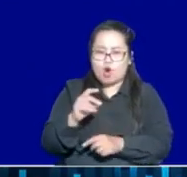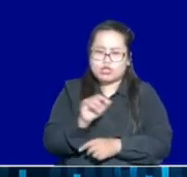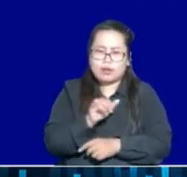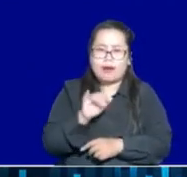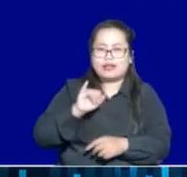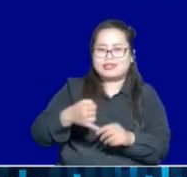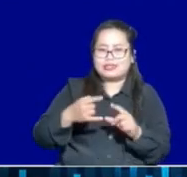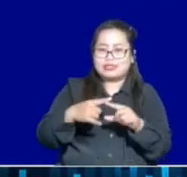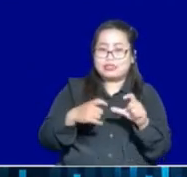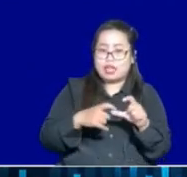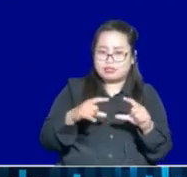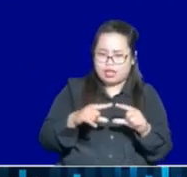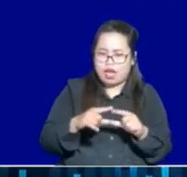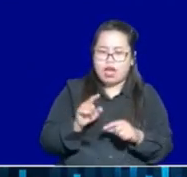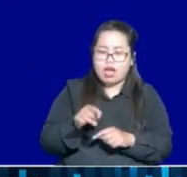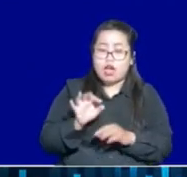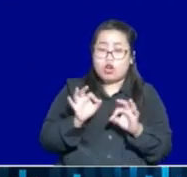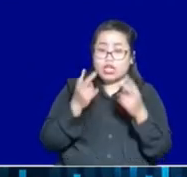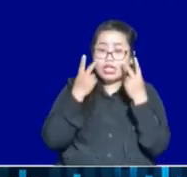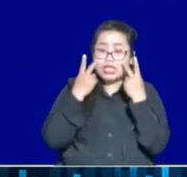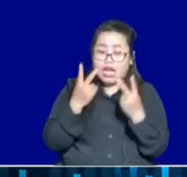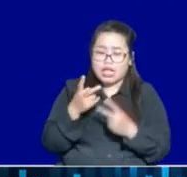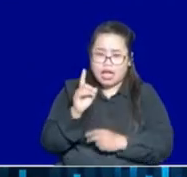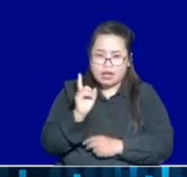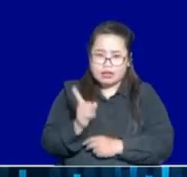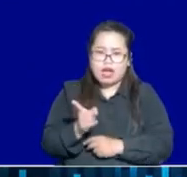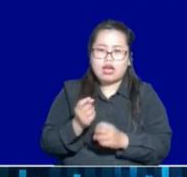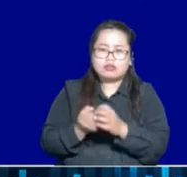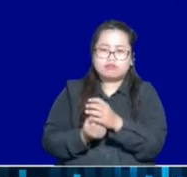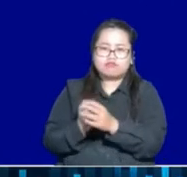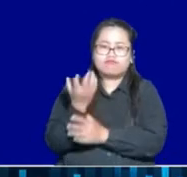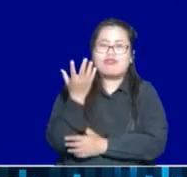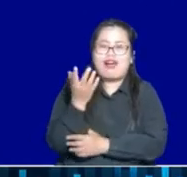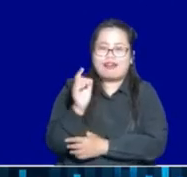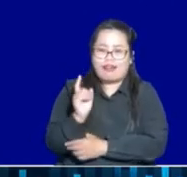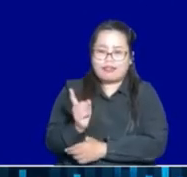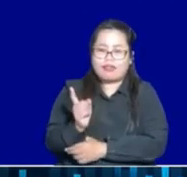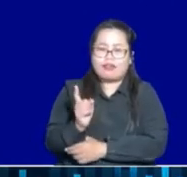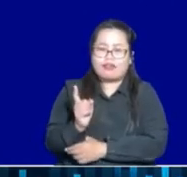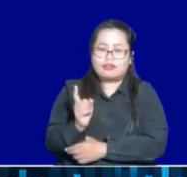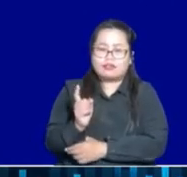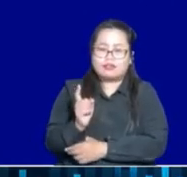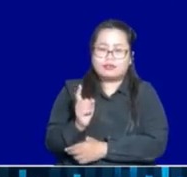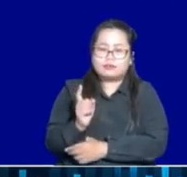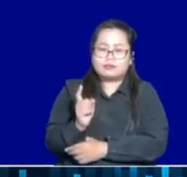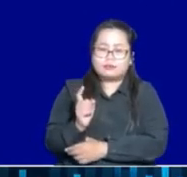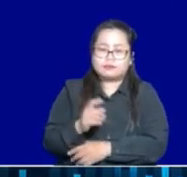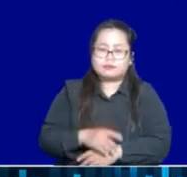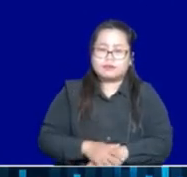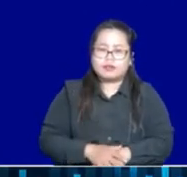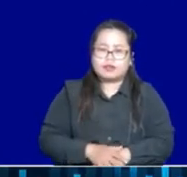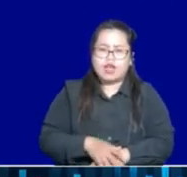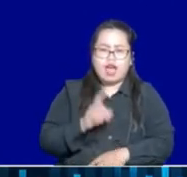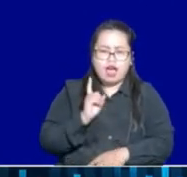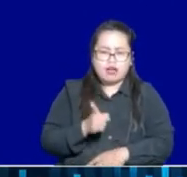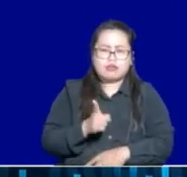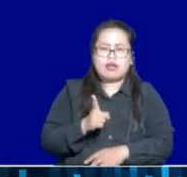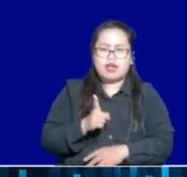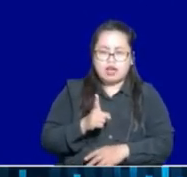GDP, that's the black line of goods, but export of services has been growing much faster than